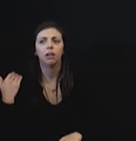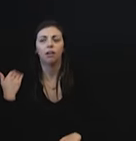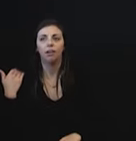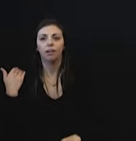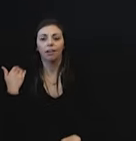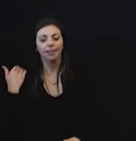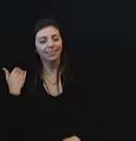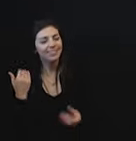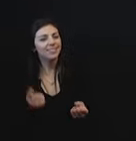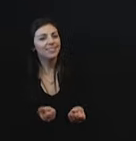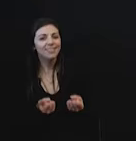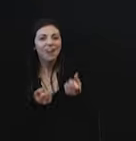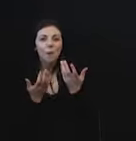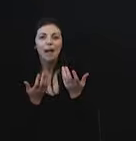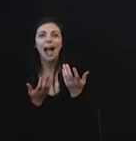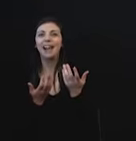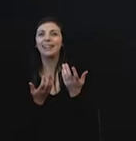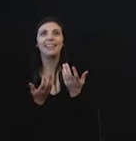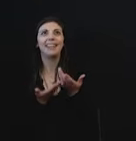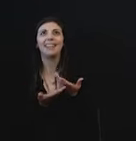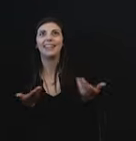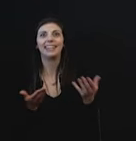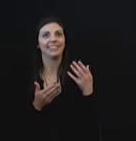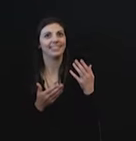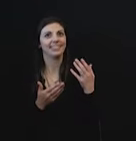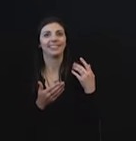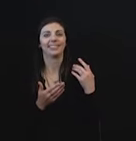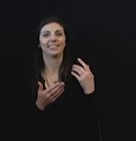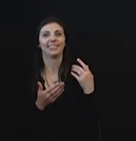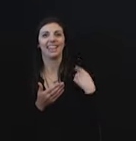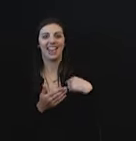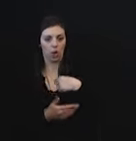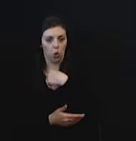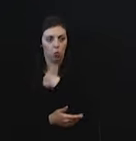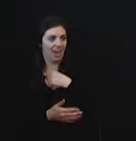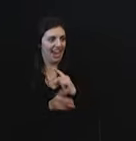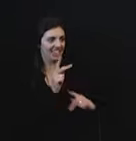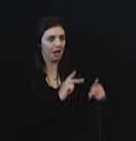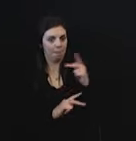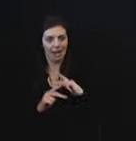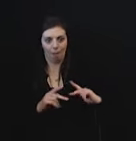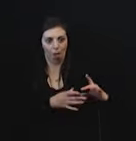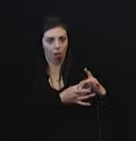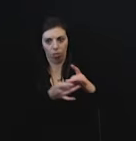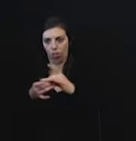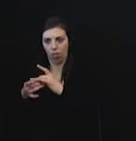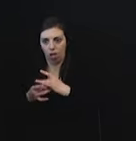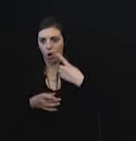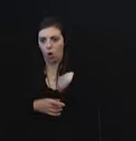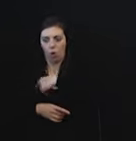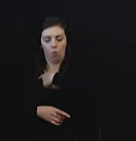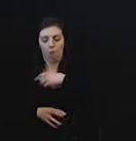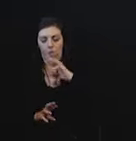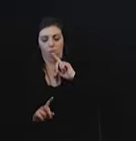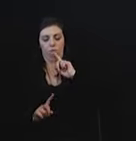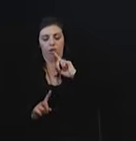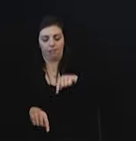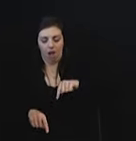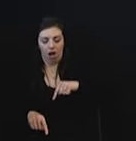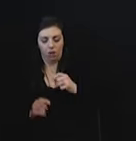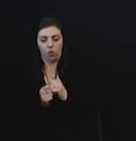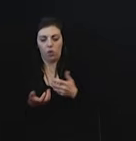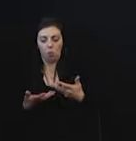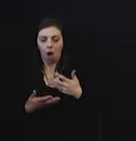There are so many things within us as we were wired together as people that inhabit this response of amazement,